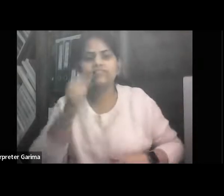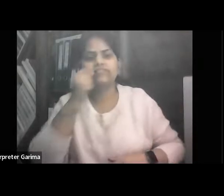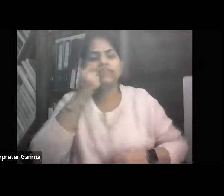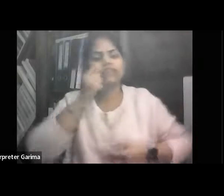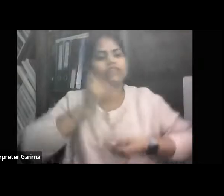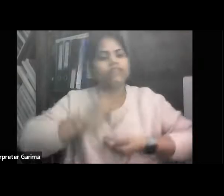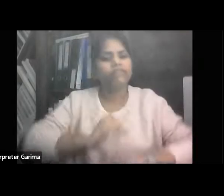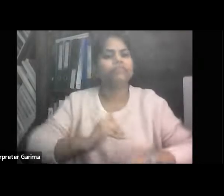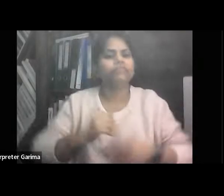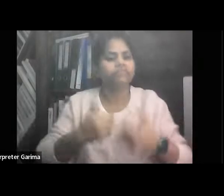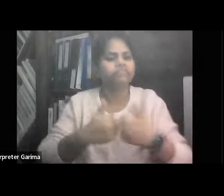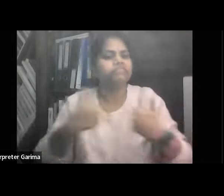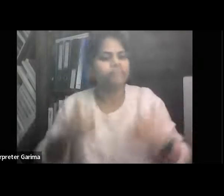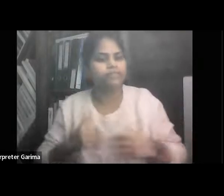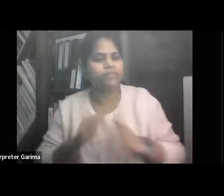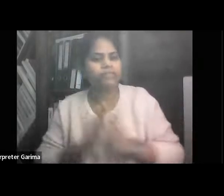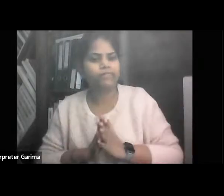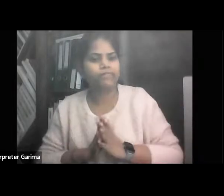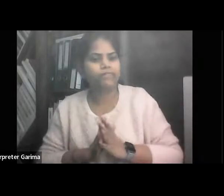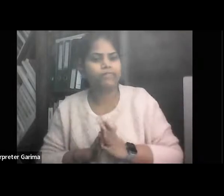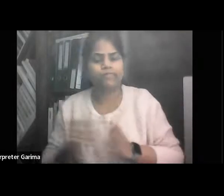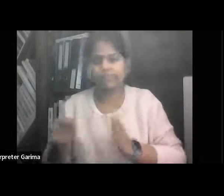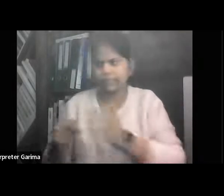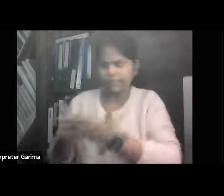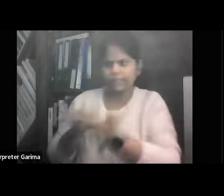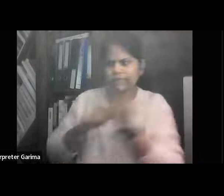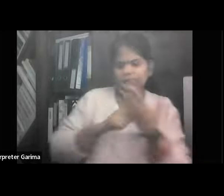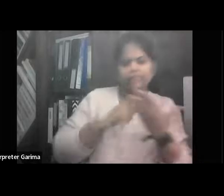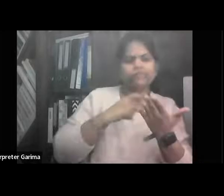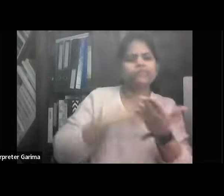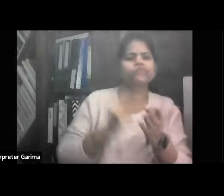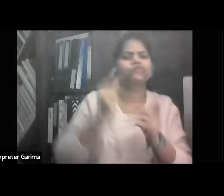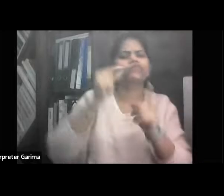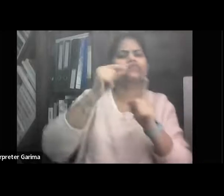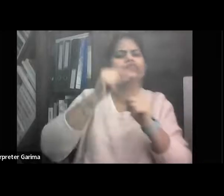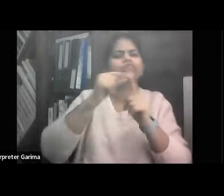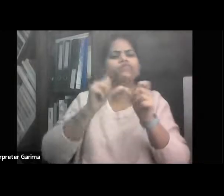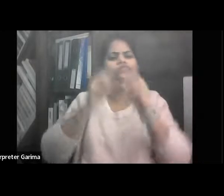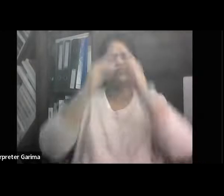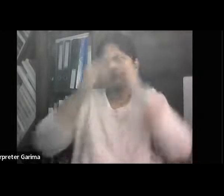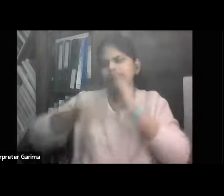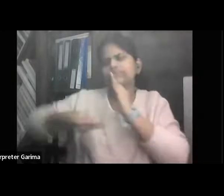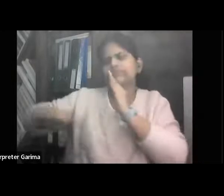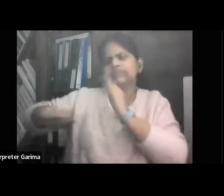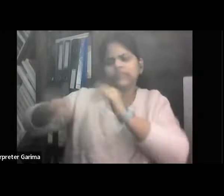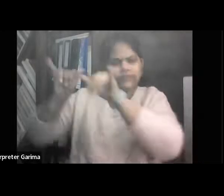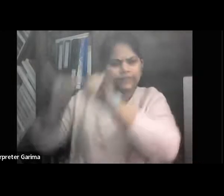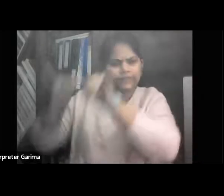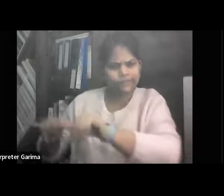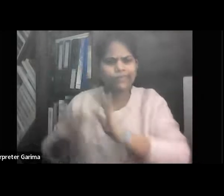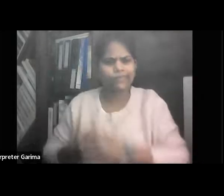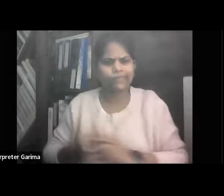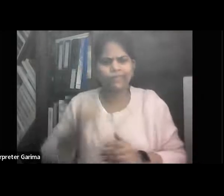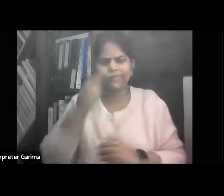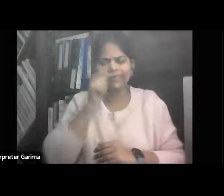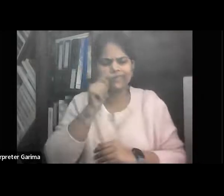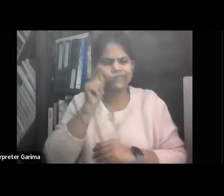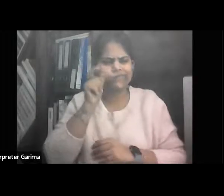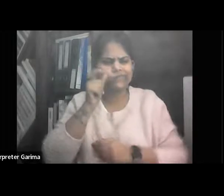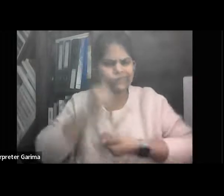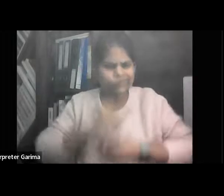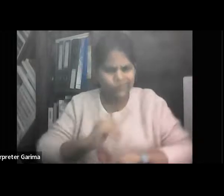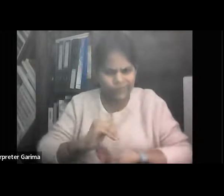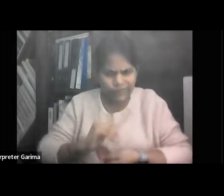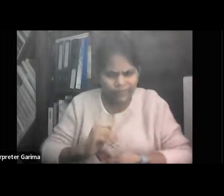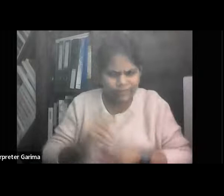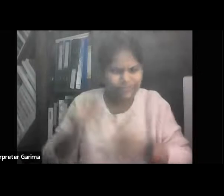from Rupa, who is a neighbor, to the old ways practiced by the Patels concerning girl children. And she says the Patels in the